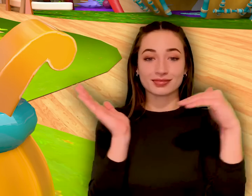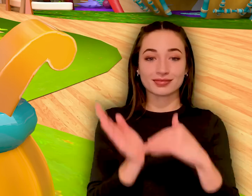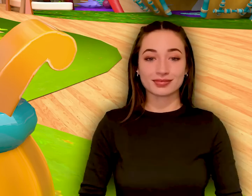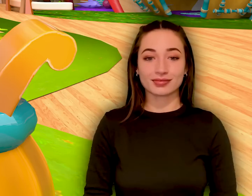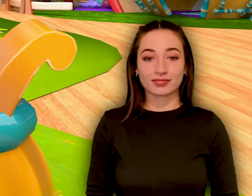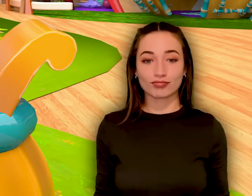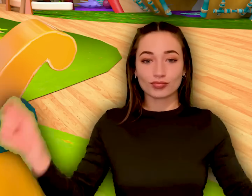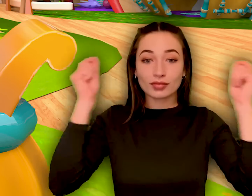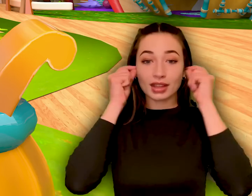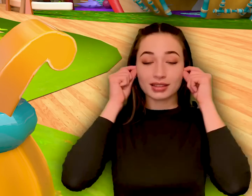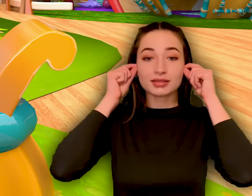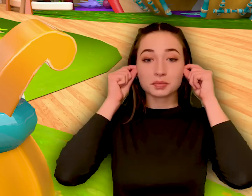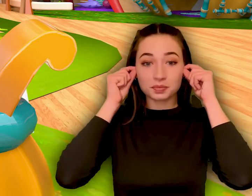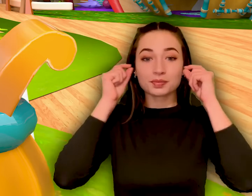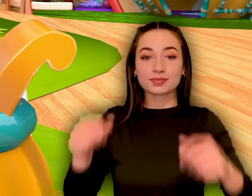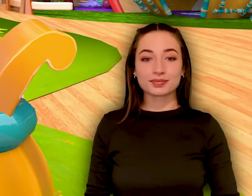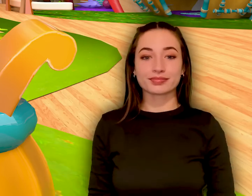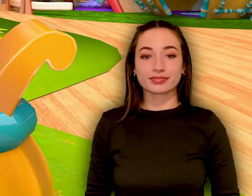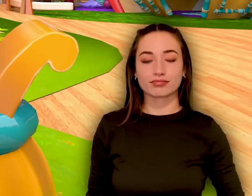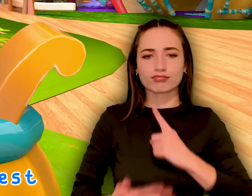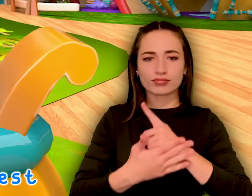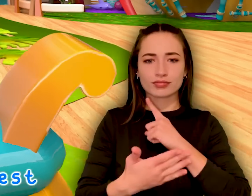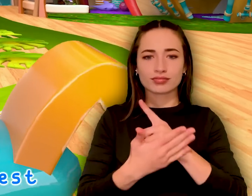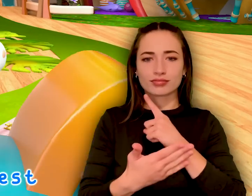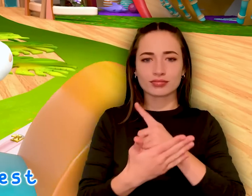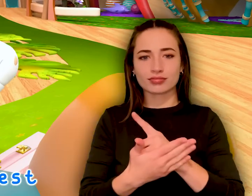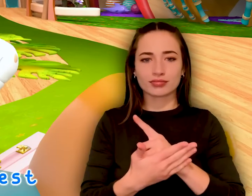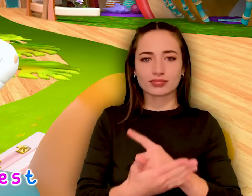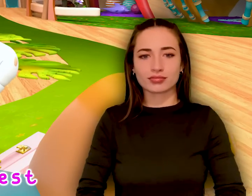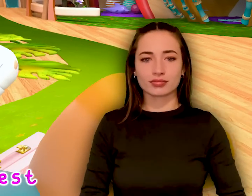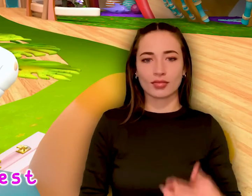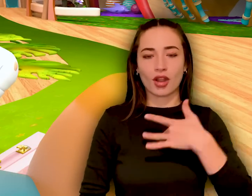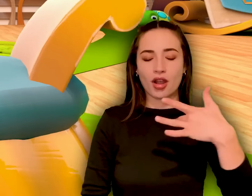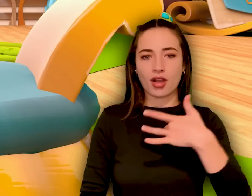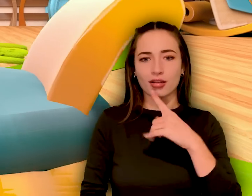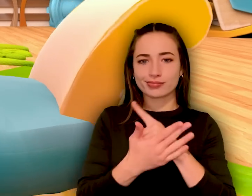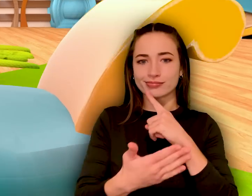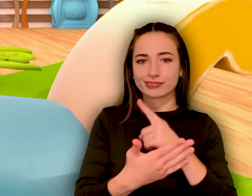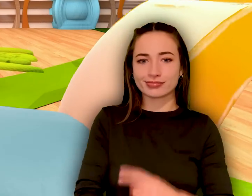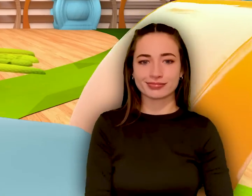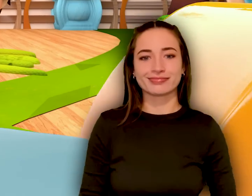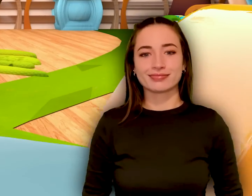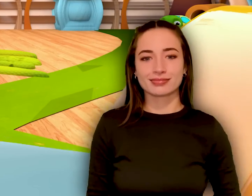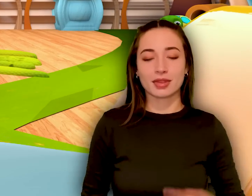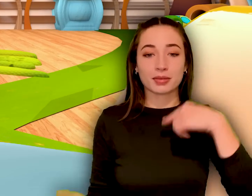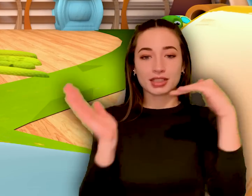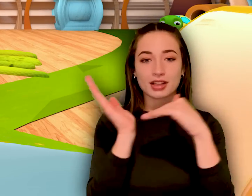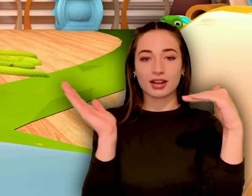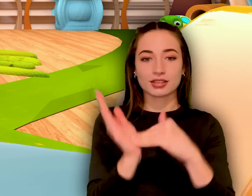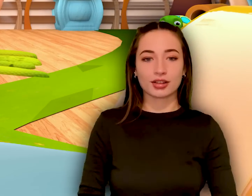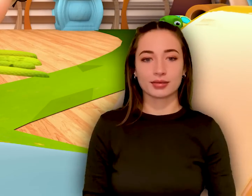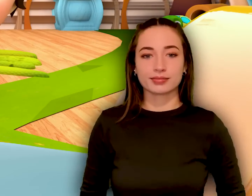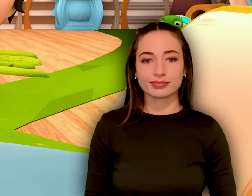I'm a doctor holding a stethoscope thumping thumping in the chest there's a beating heart